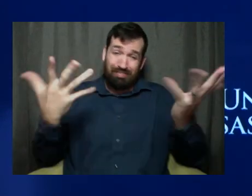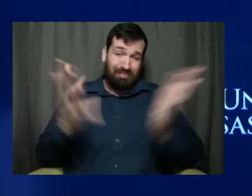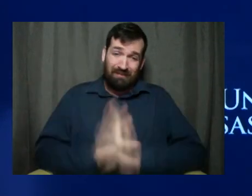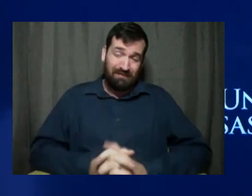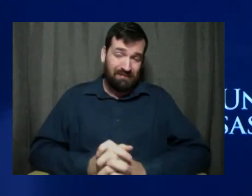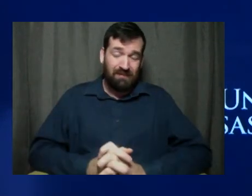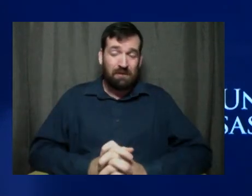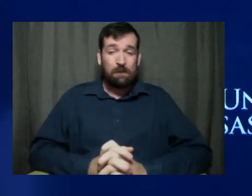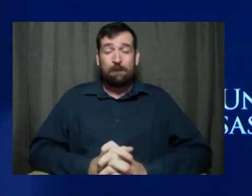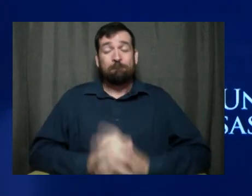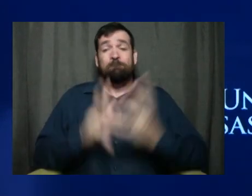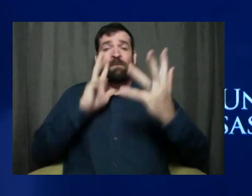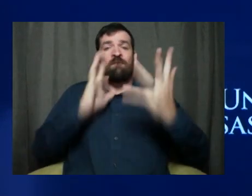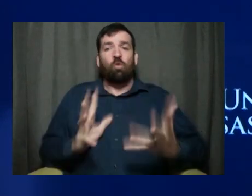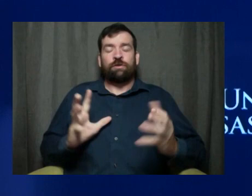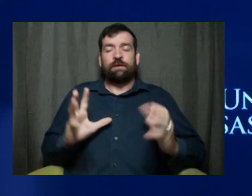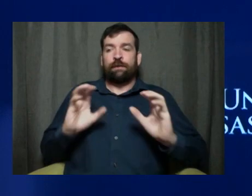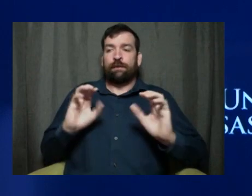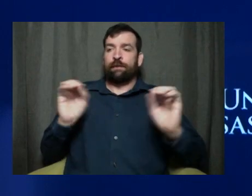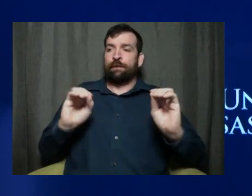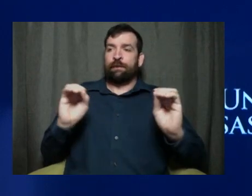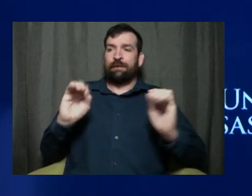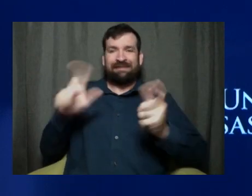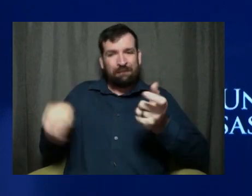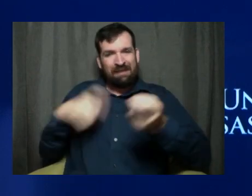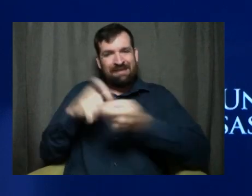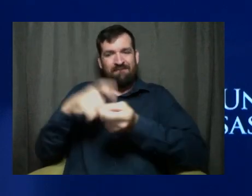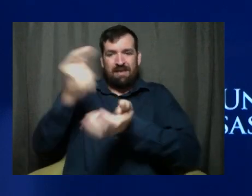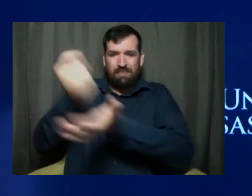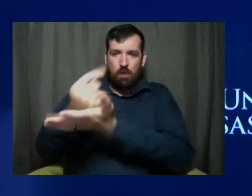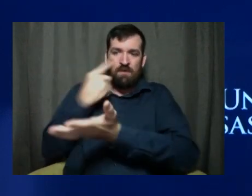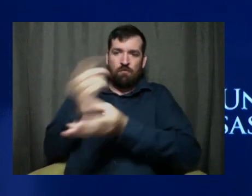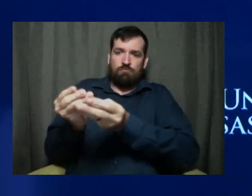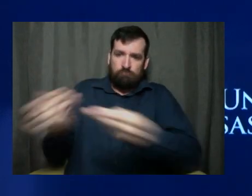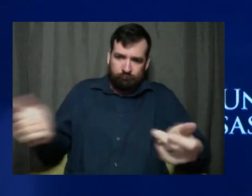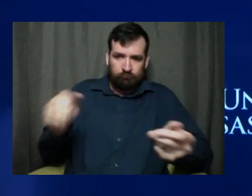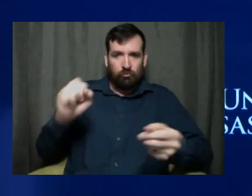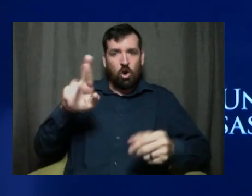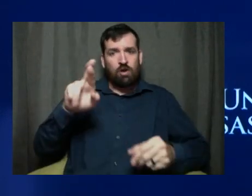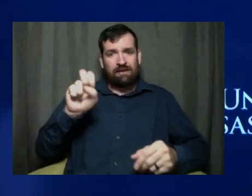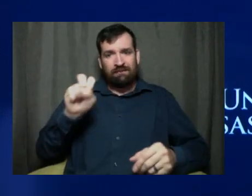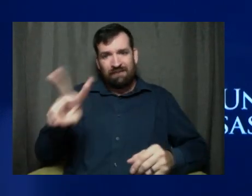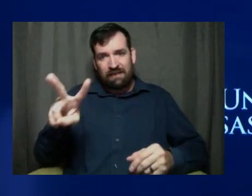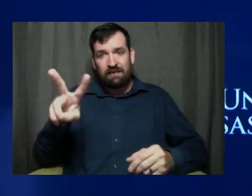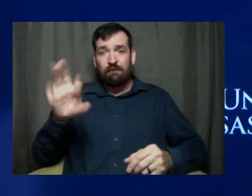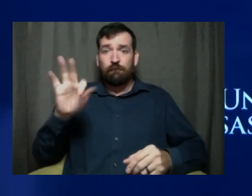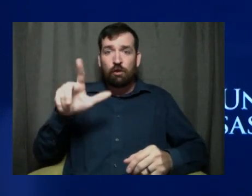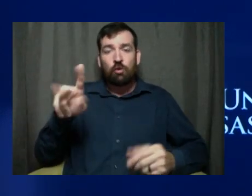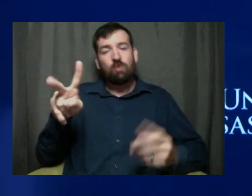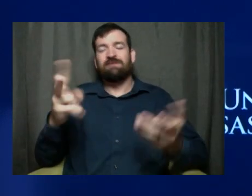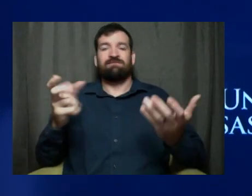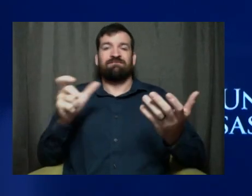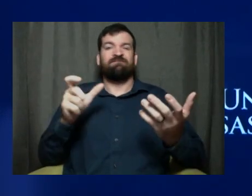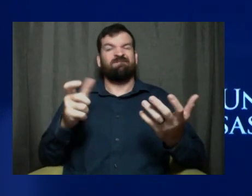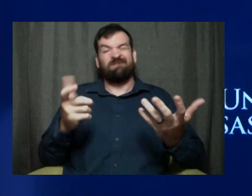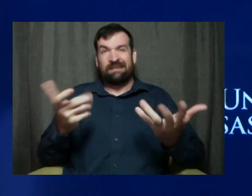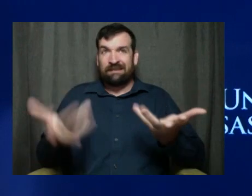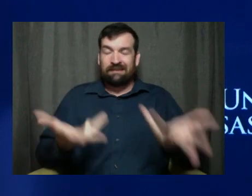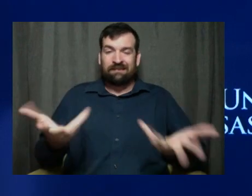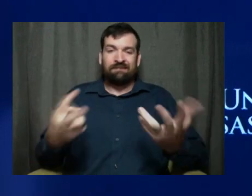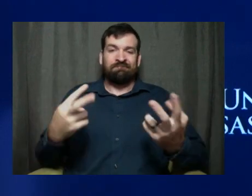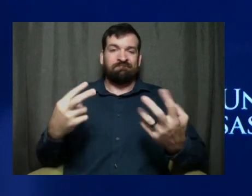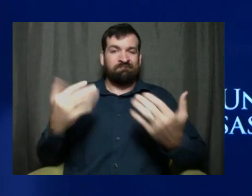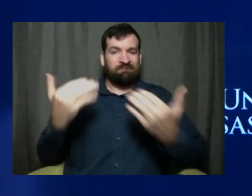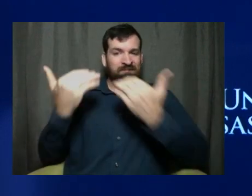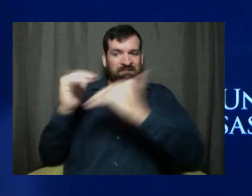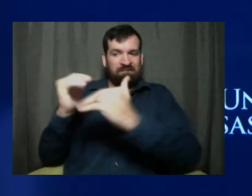really, unfortunately, have a directed therapy for RSV. Flu, there is a little bit more you can do, obviously, with Tamiflu,